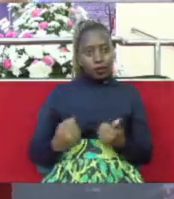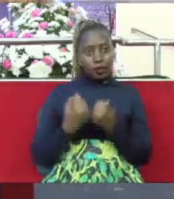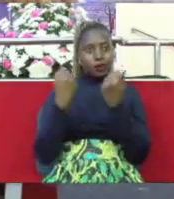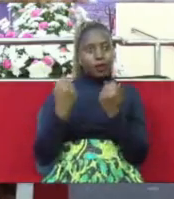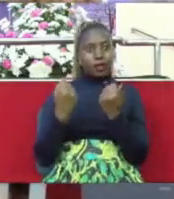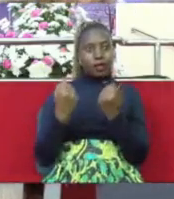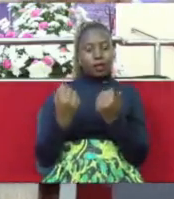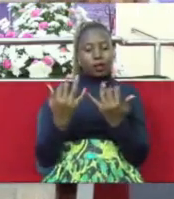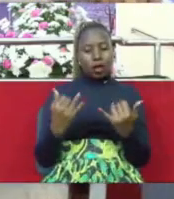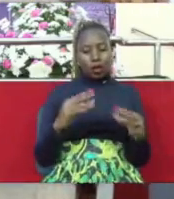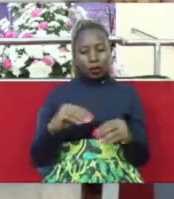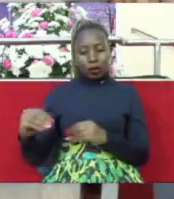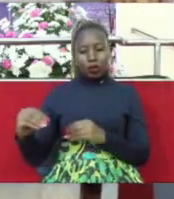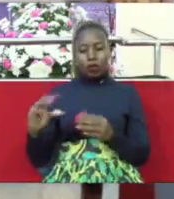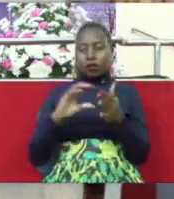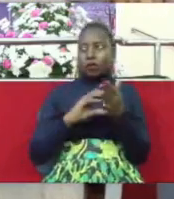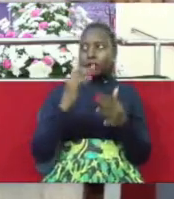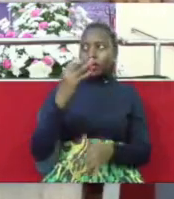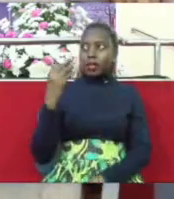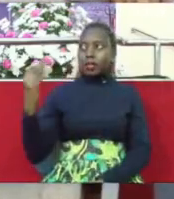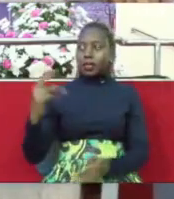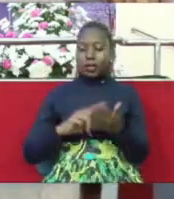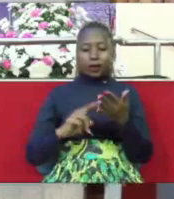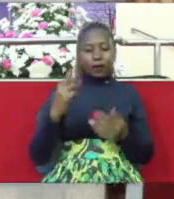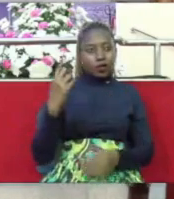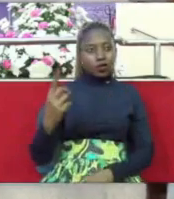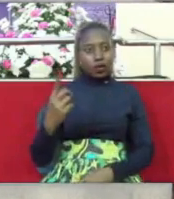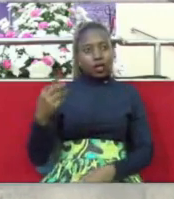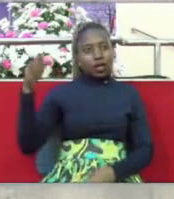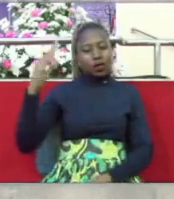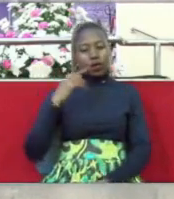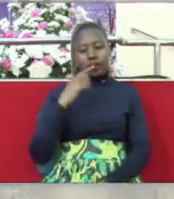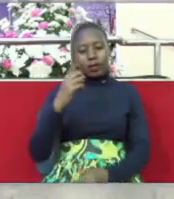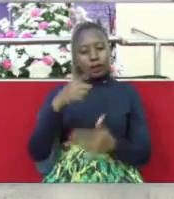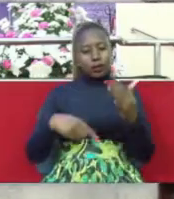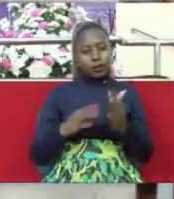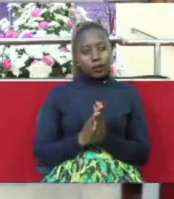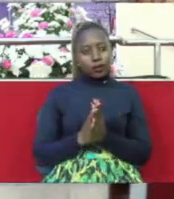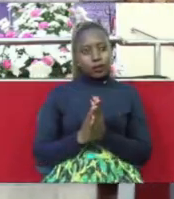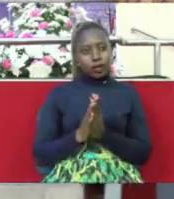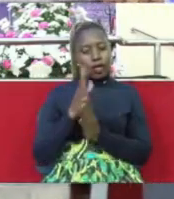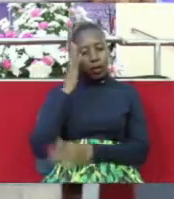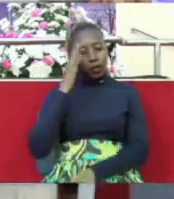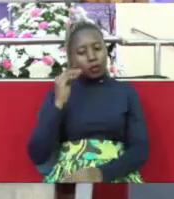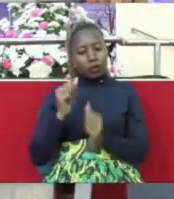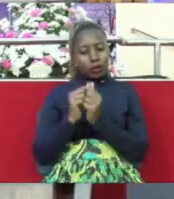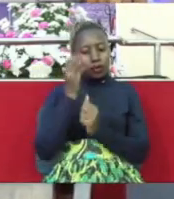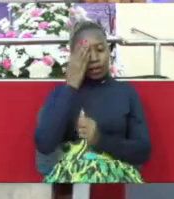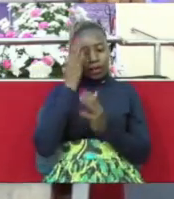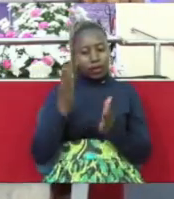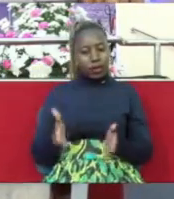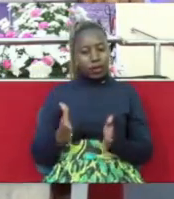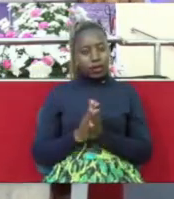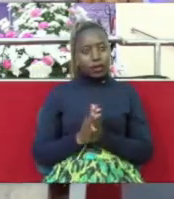come to chapter 33 verse 1 and God is saying, tunafika katika mlango wa 33 na Mungu yasema, to Moses and the Israelites, kwa Musa na wana Israeli,